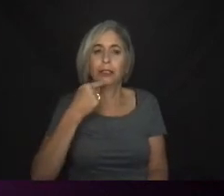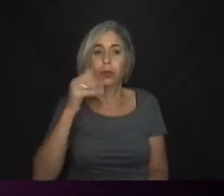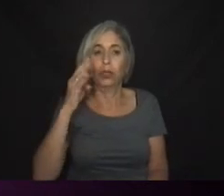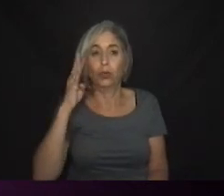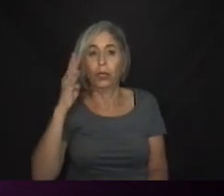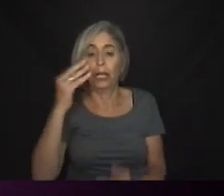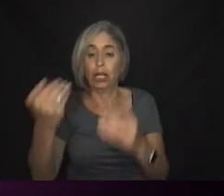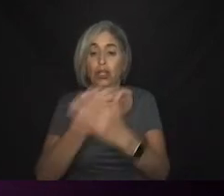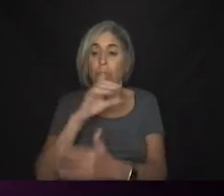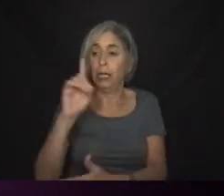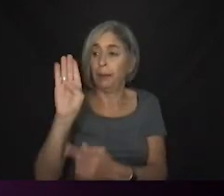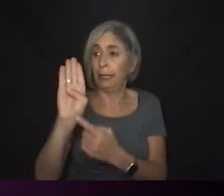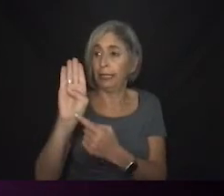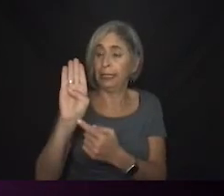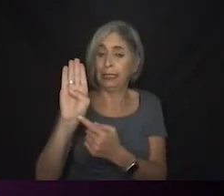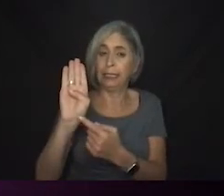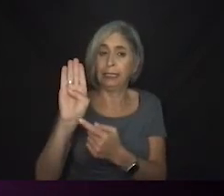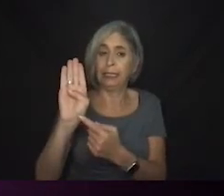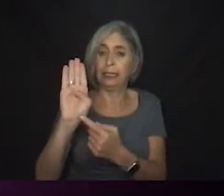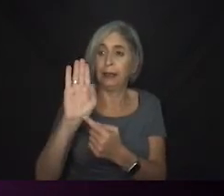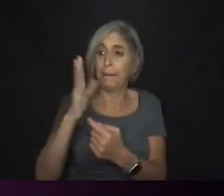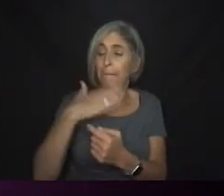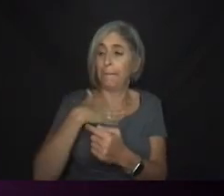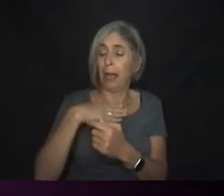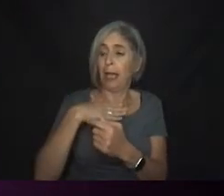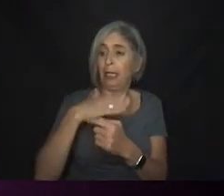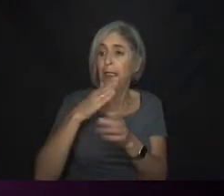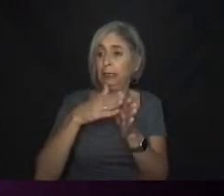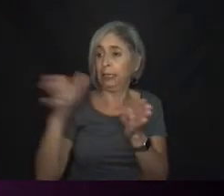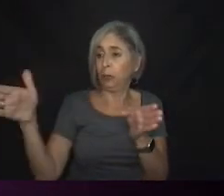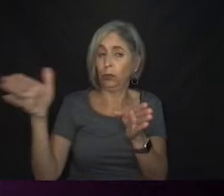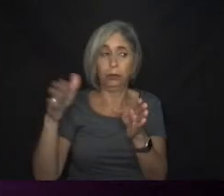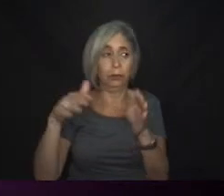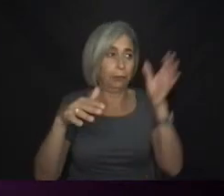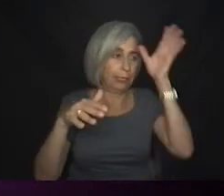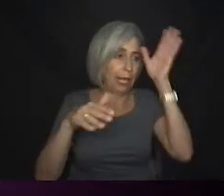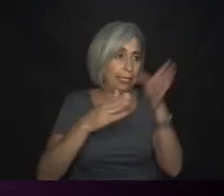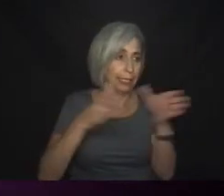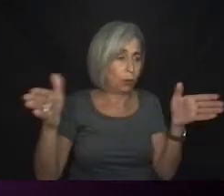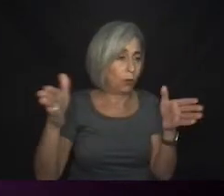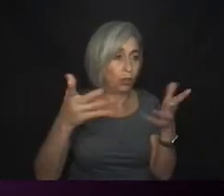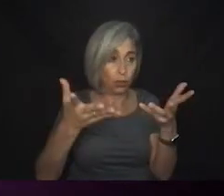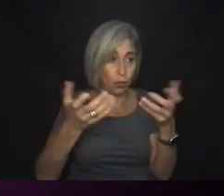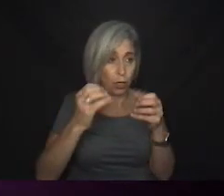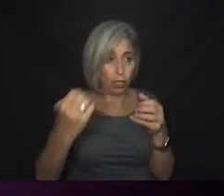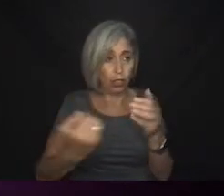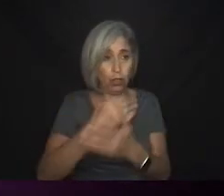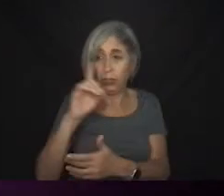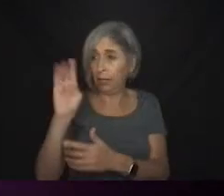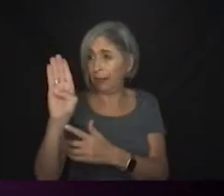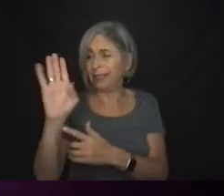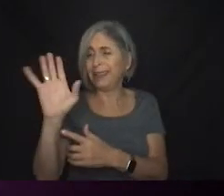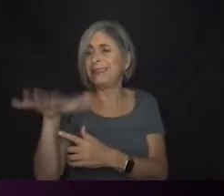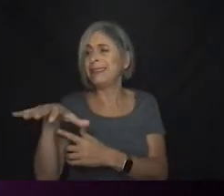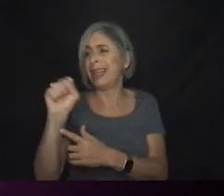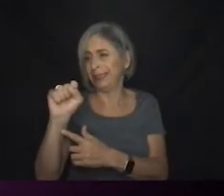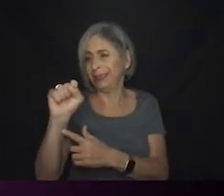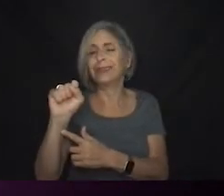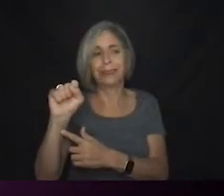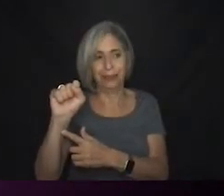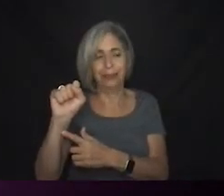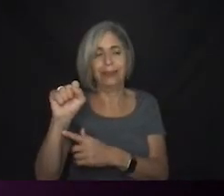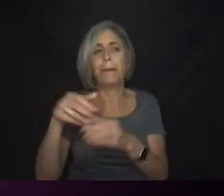a new database? MySQL, your SQL, my dad's SQL, no questions about that. Just, do you want to make a new database? Yes, I'll call the